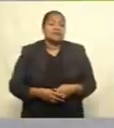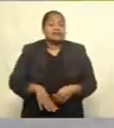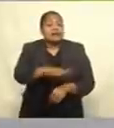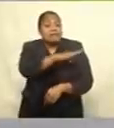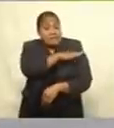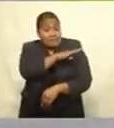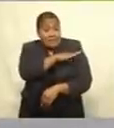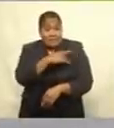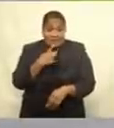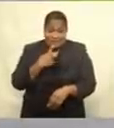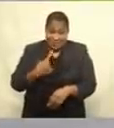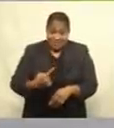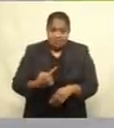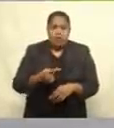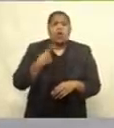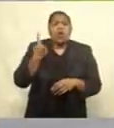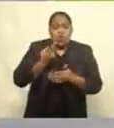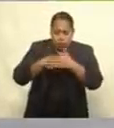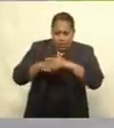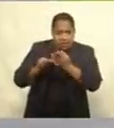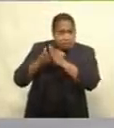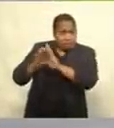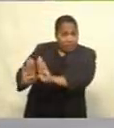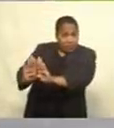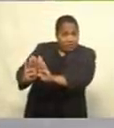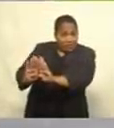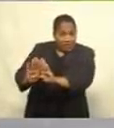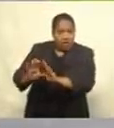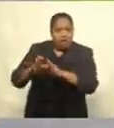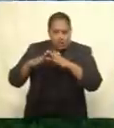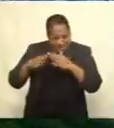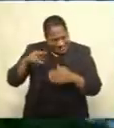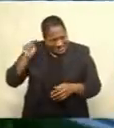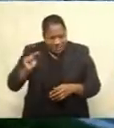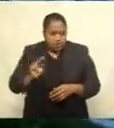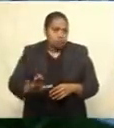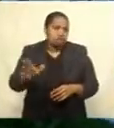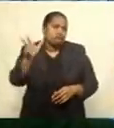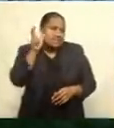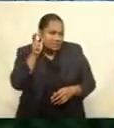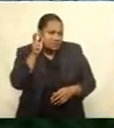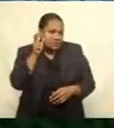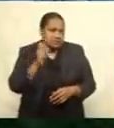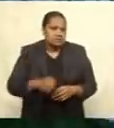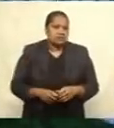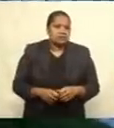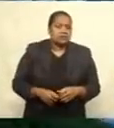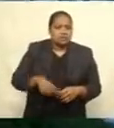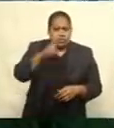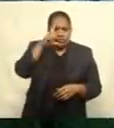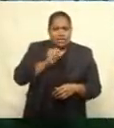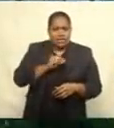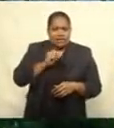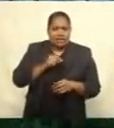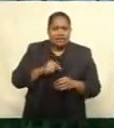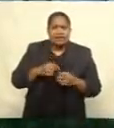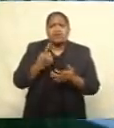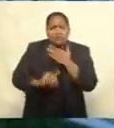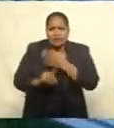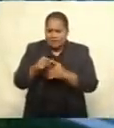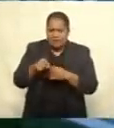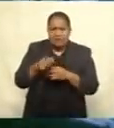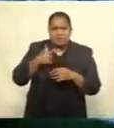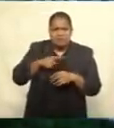Bainimarama says those in the current lockdown zone need to start listening to avoid facing the catastrophic outcome which other parts of